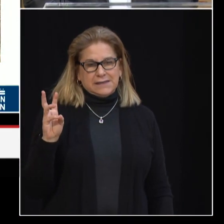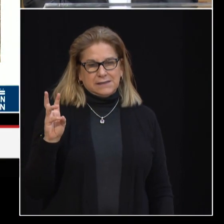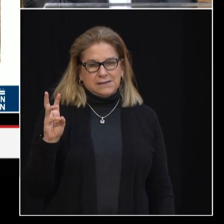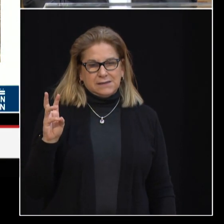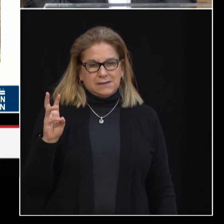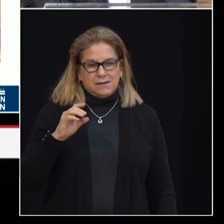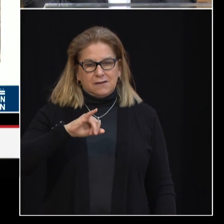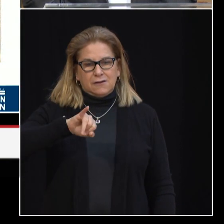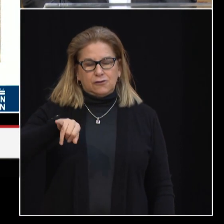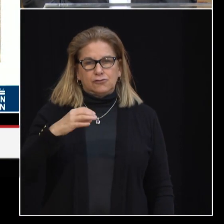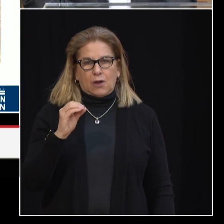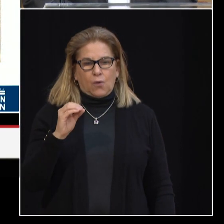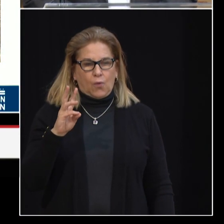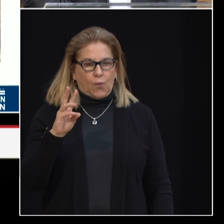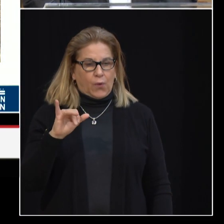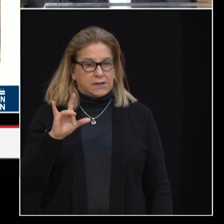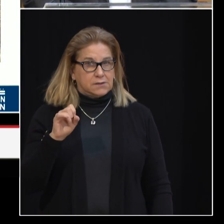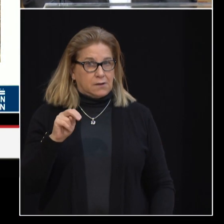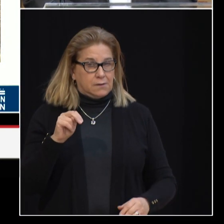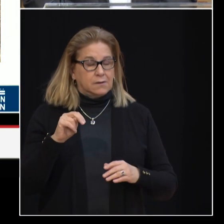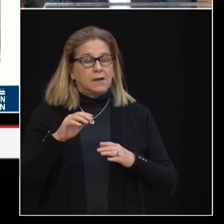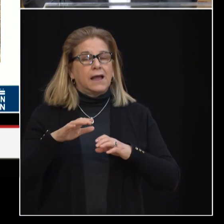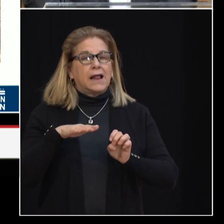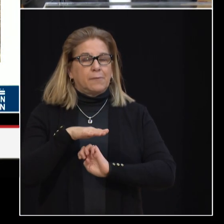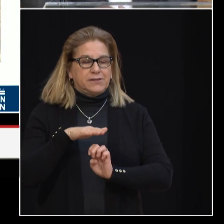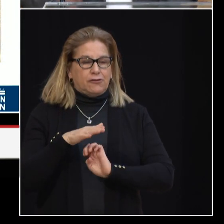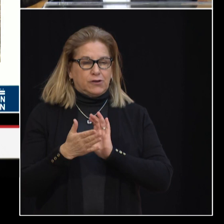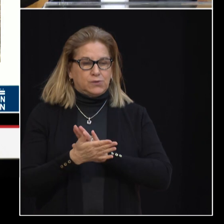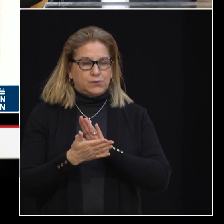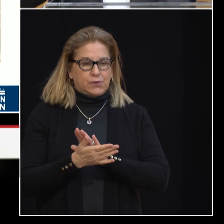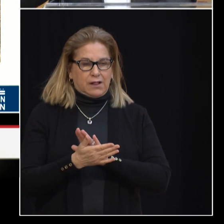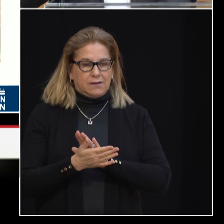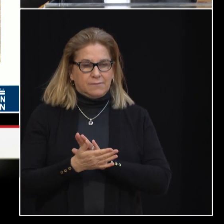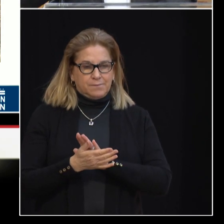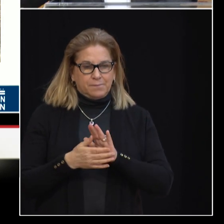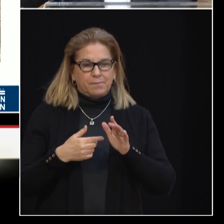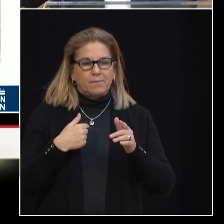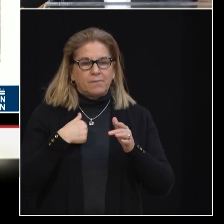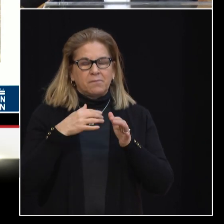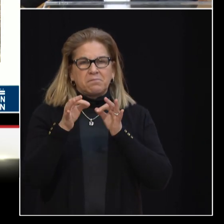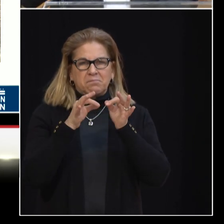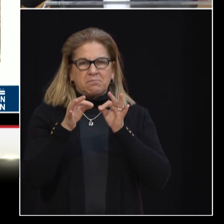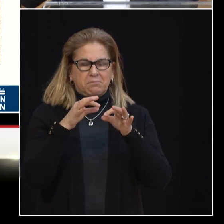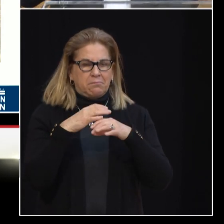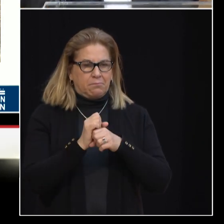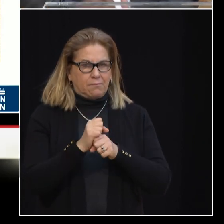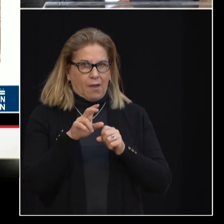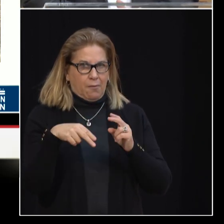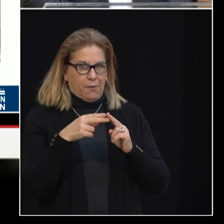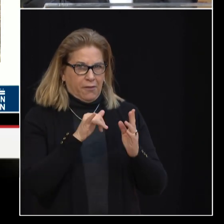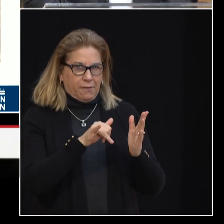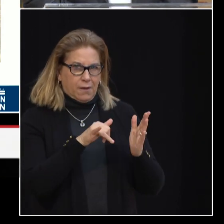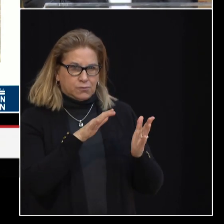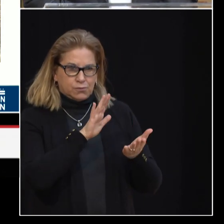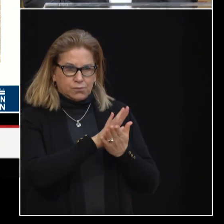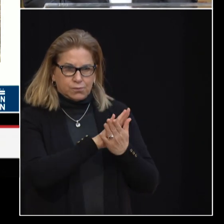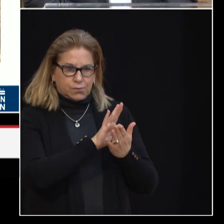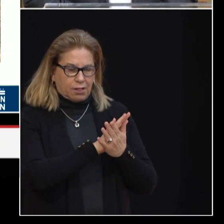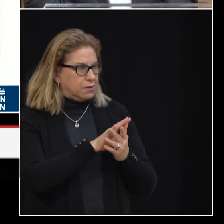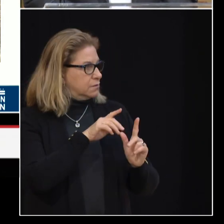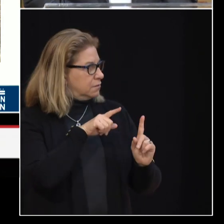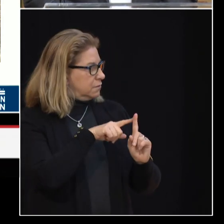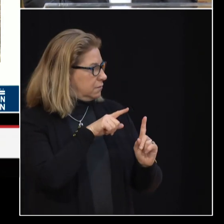School will undergo a modernization to support their academic and instructional programming. This project